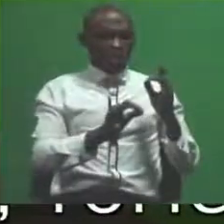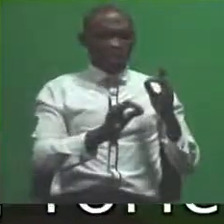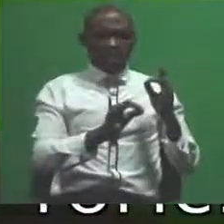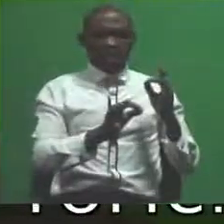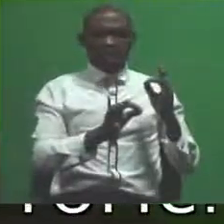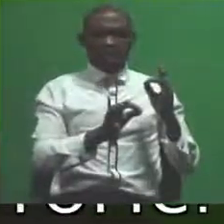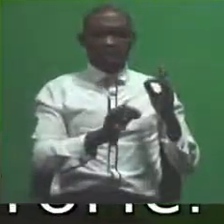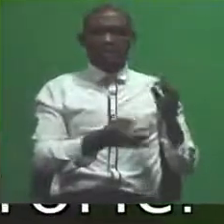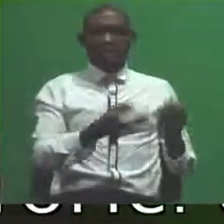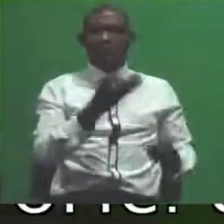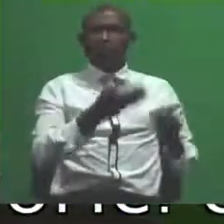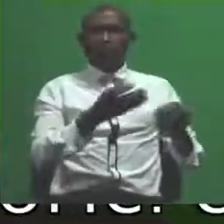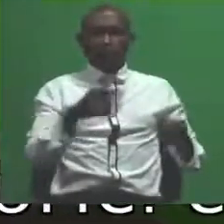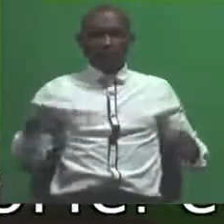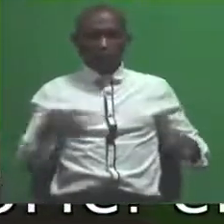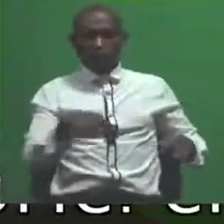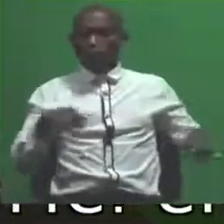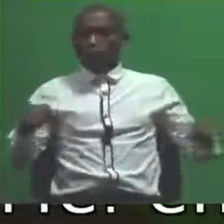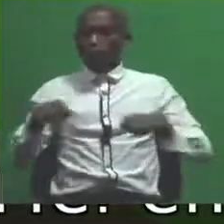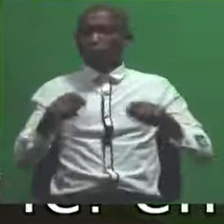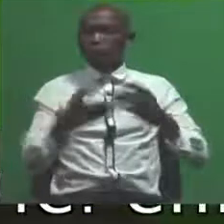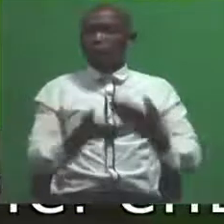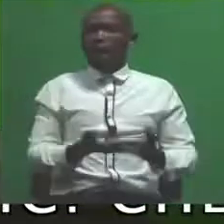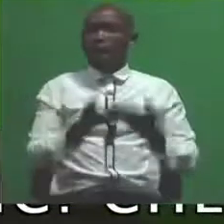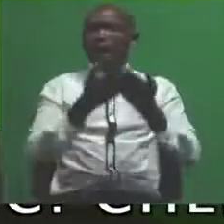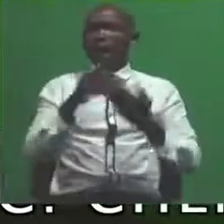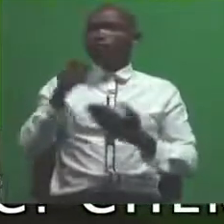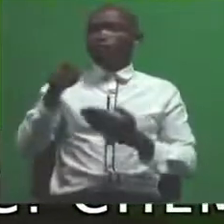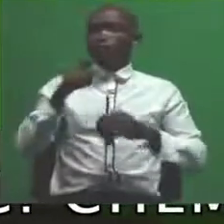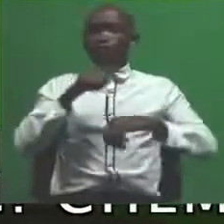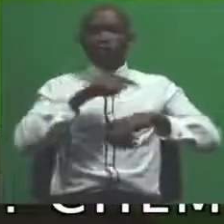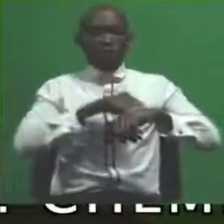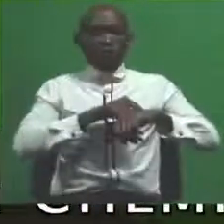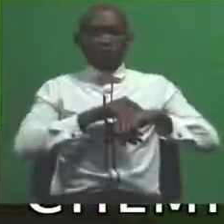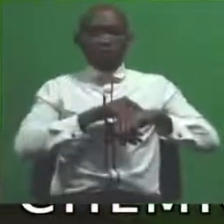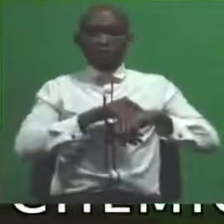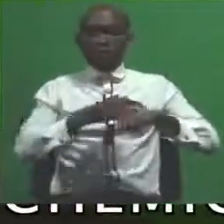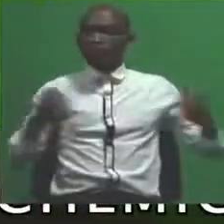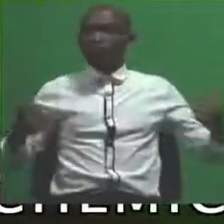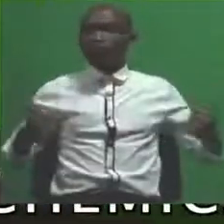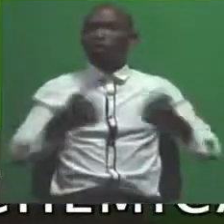burning firewoods help you during cold condition?